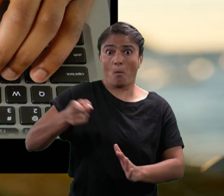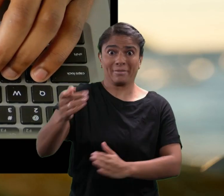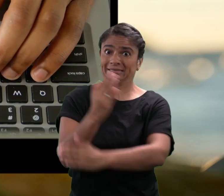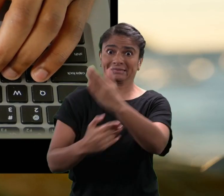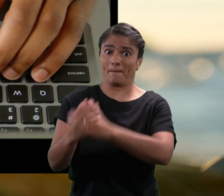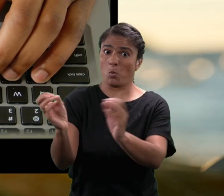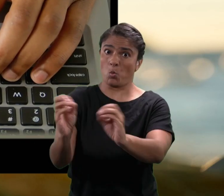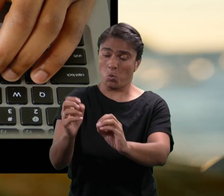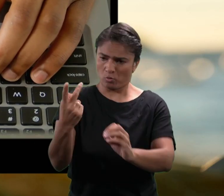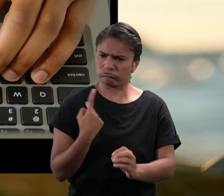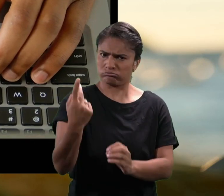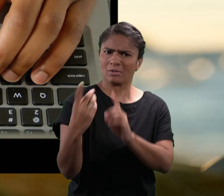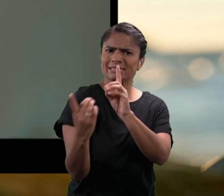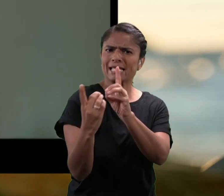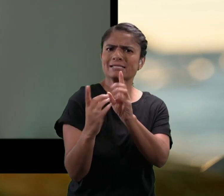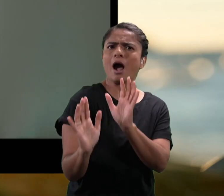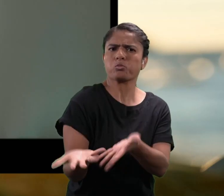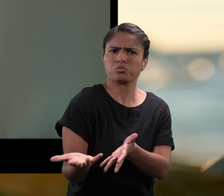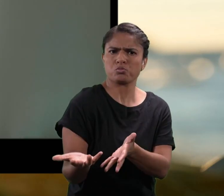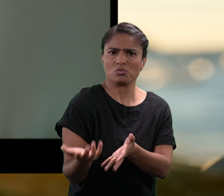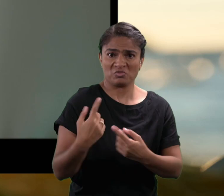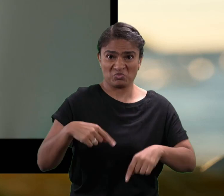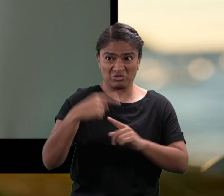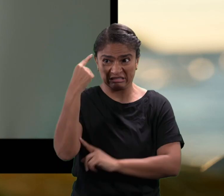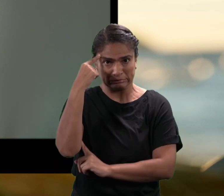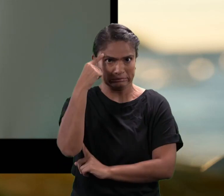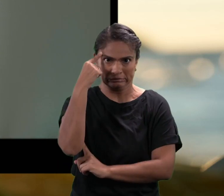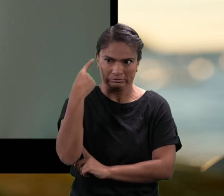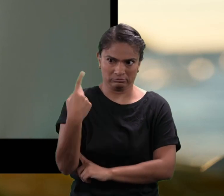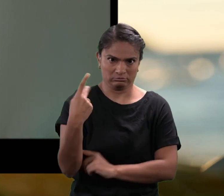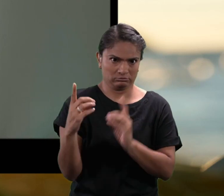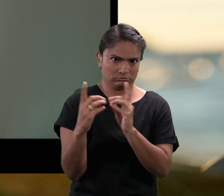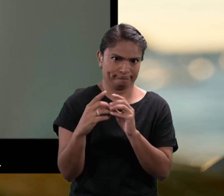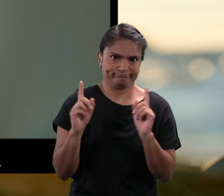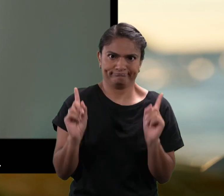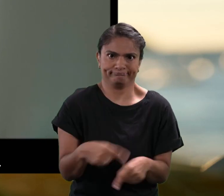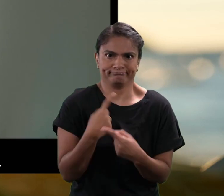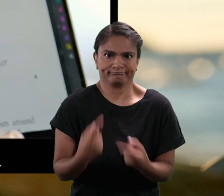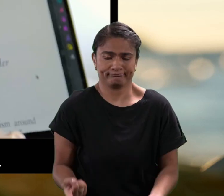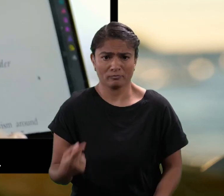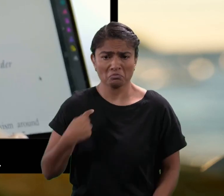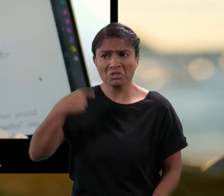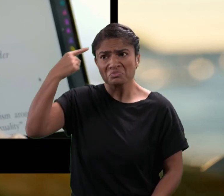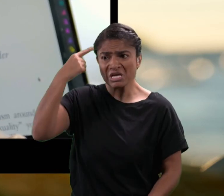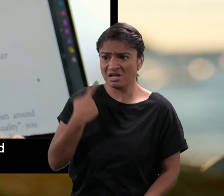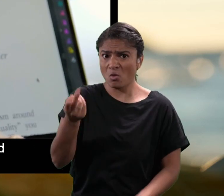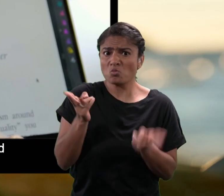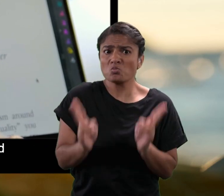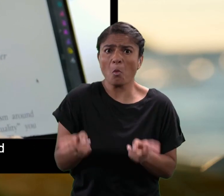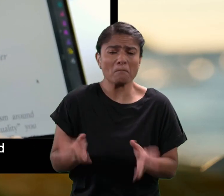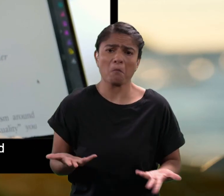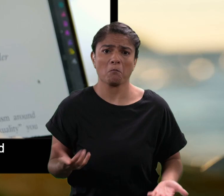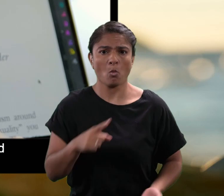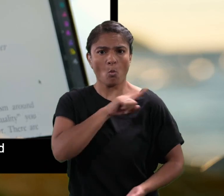able-bodied woman, for instance, it's something that we never thought would be possible. We never thought would be normal,